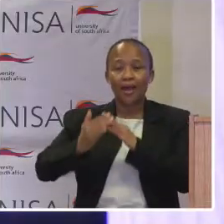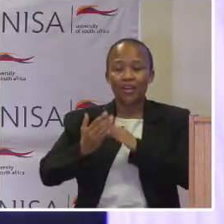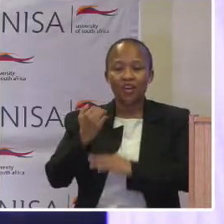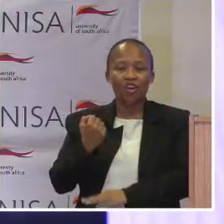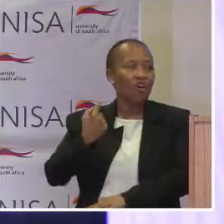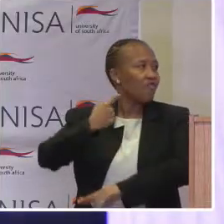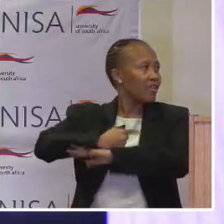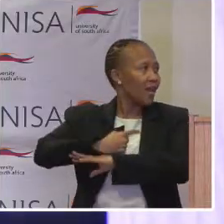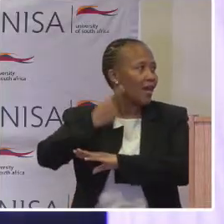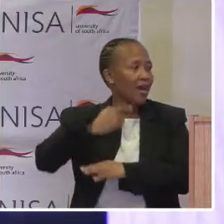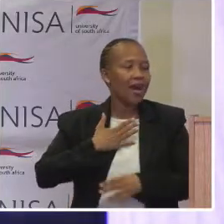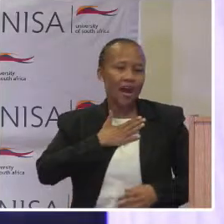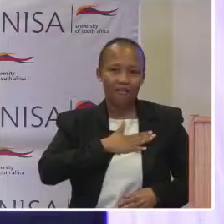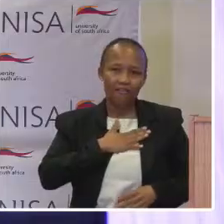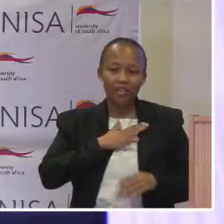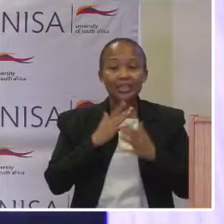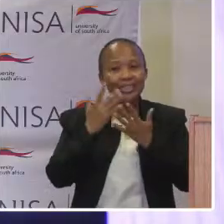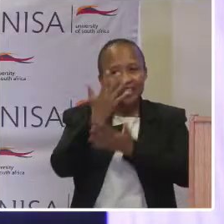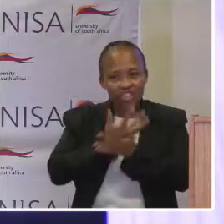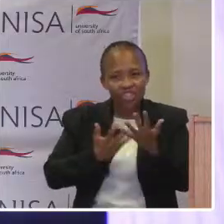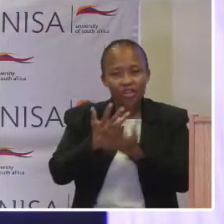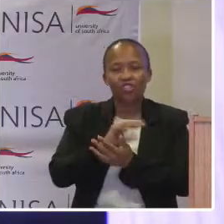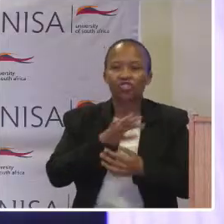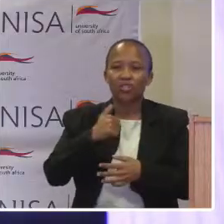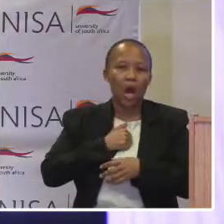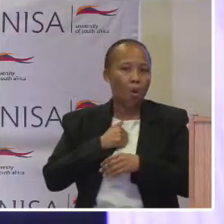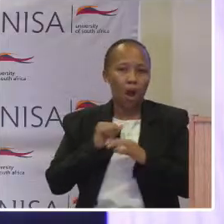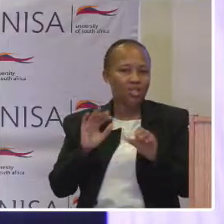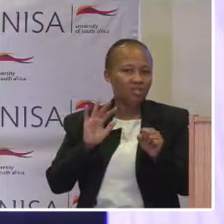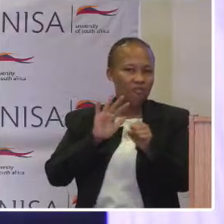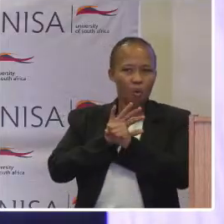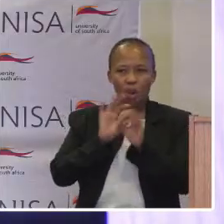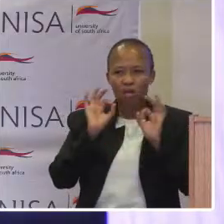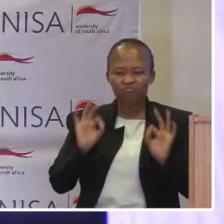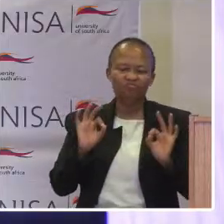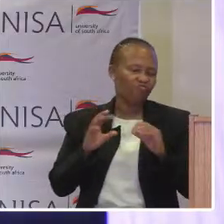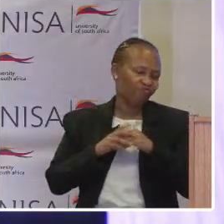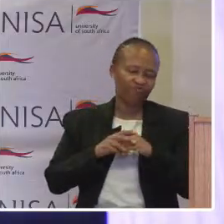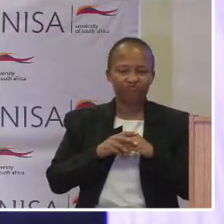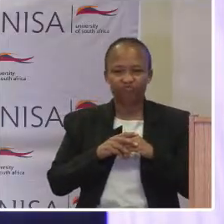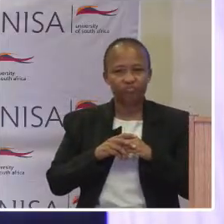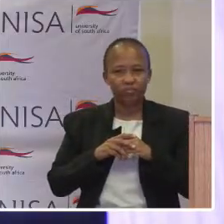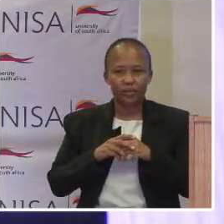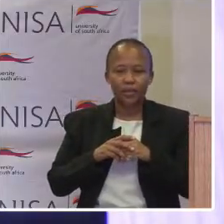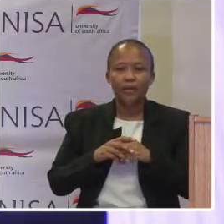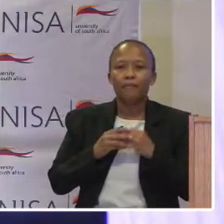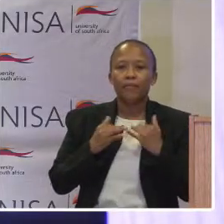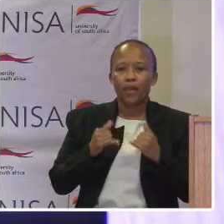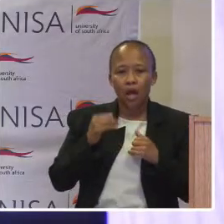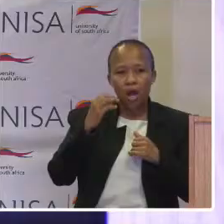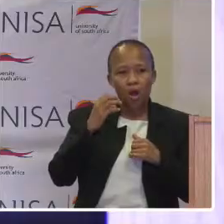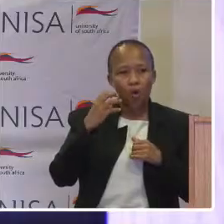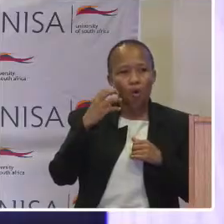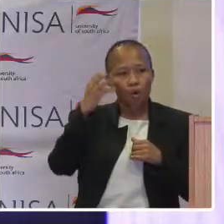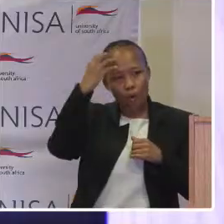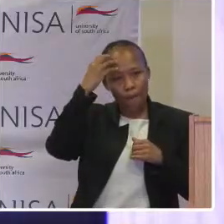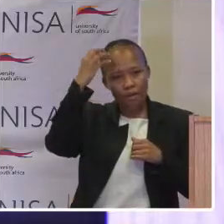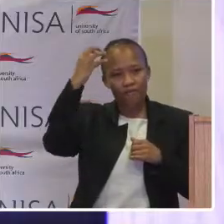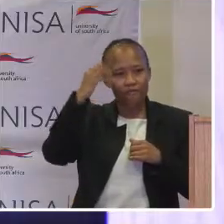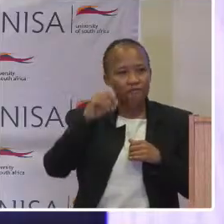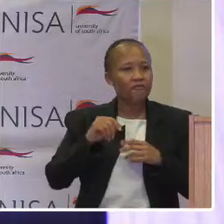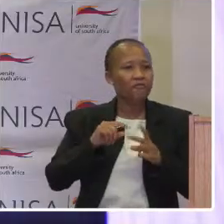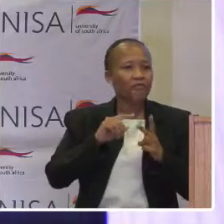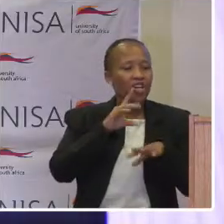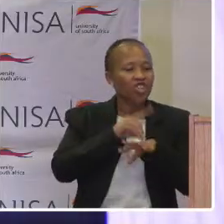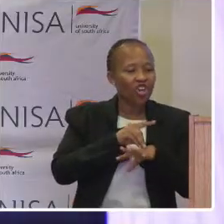an incomplete discussion. And I think, Doctor and Prof, you need to make a follow-up.